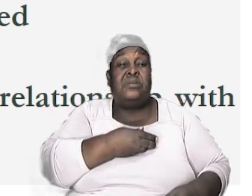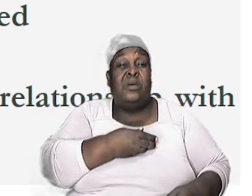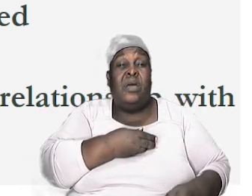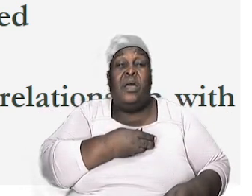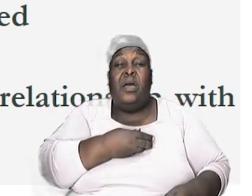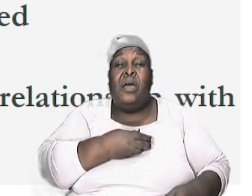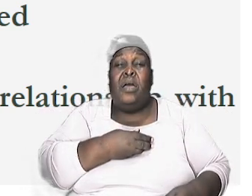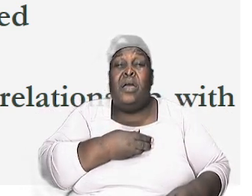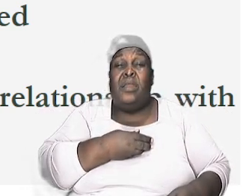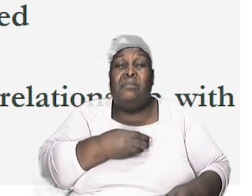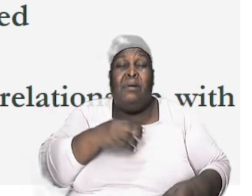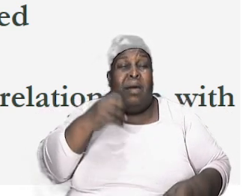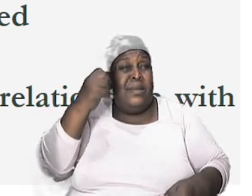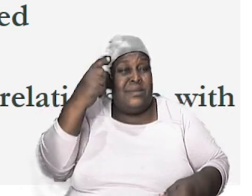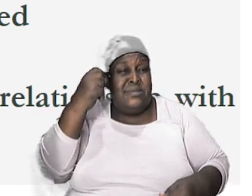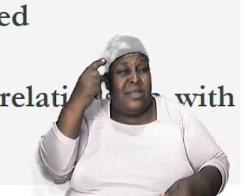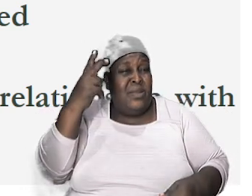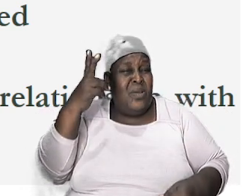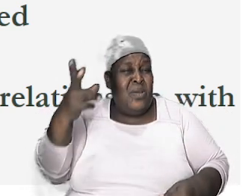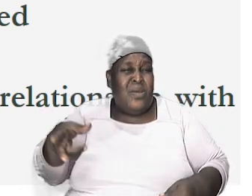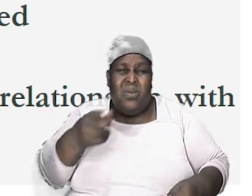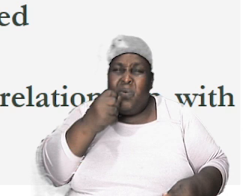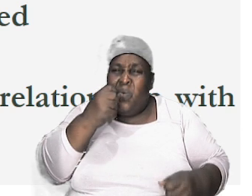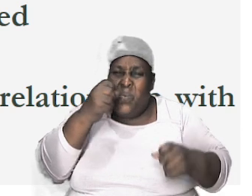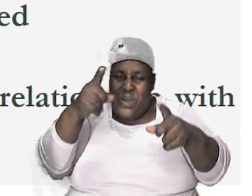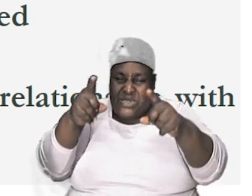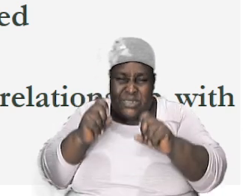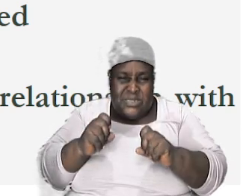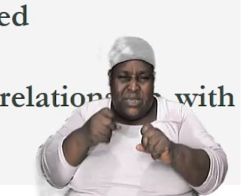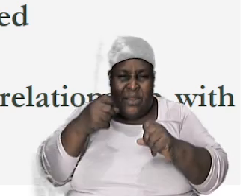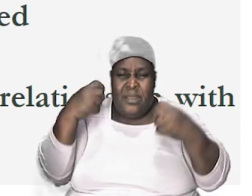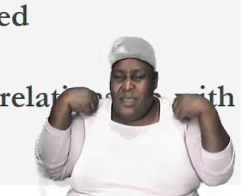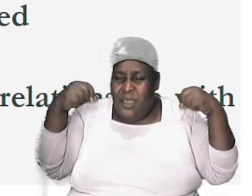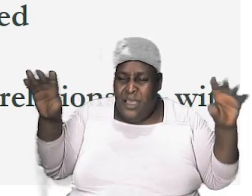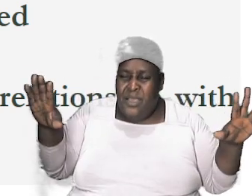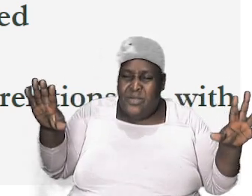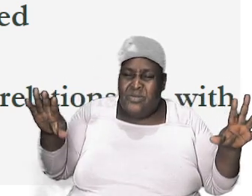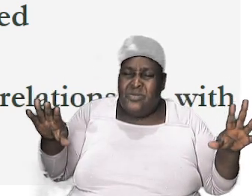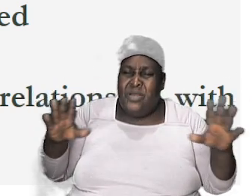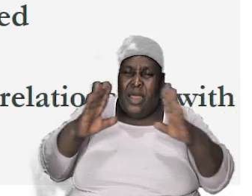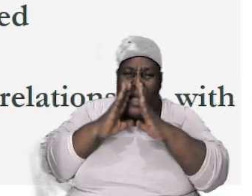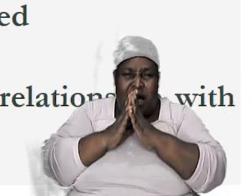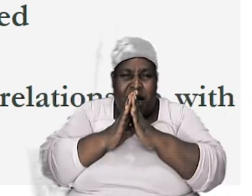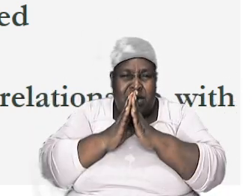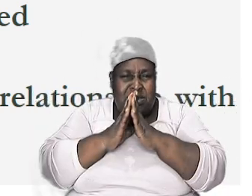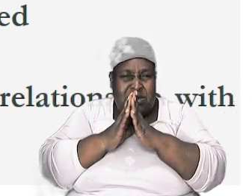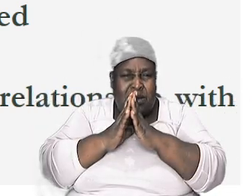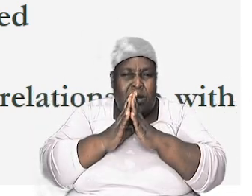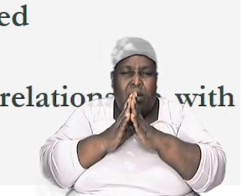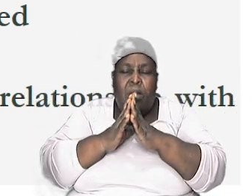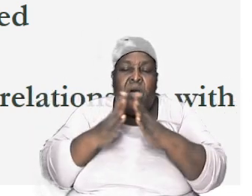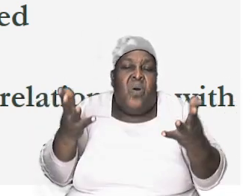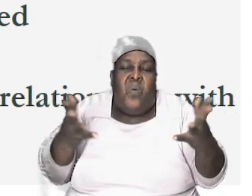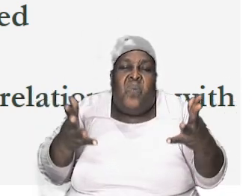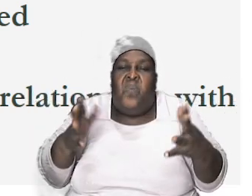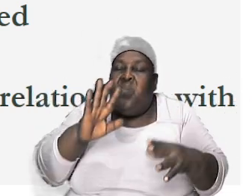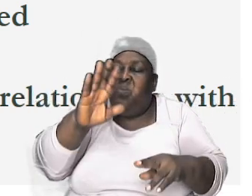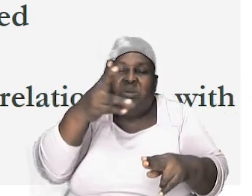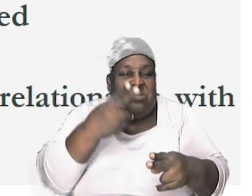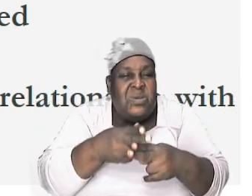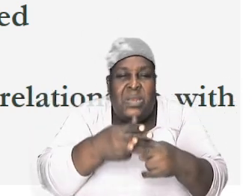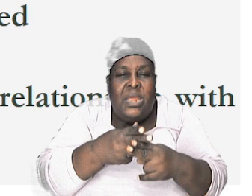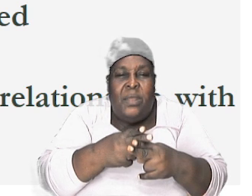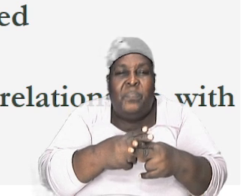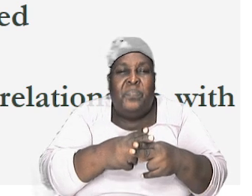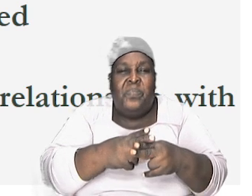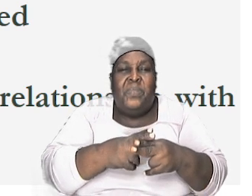In other words, you have to come to a place where you acknowledge that this is who I am. This is where I am. This is where